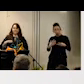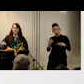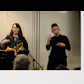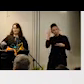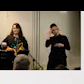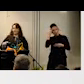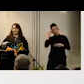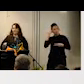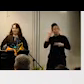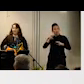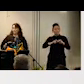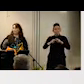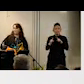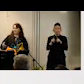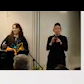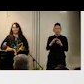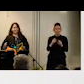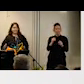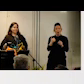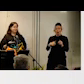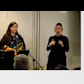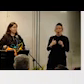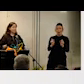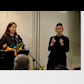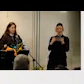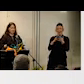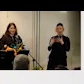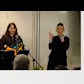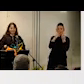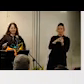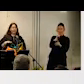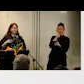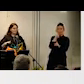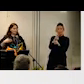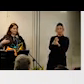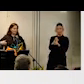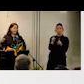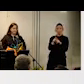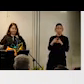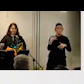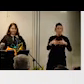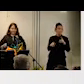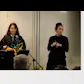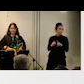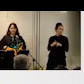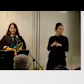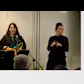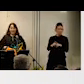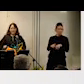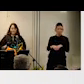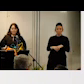clinic, we can better understand how certain risk factors such as sleep and chronic pain influences these brain